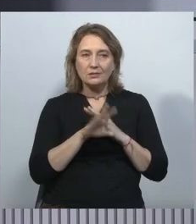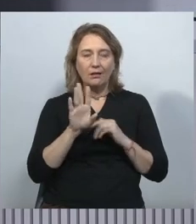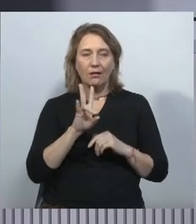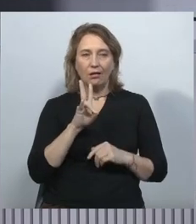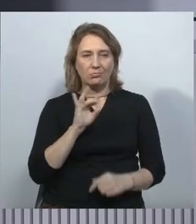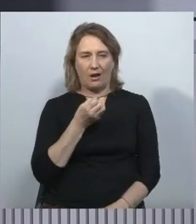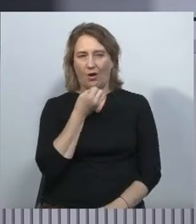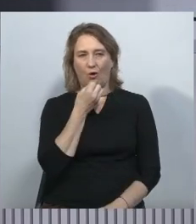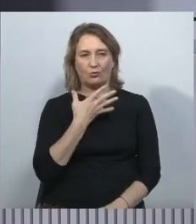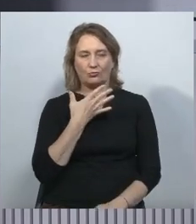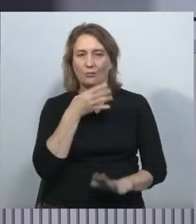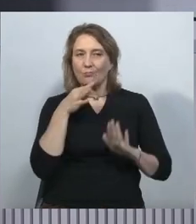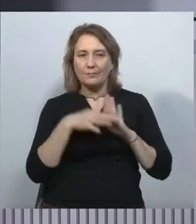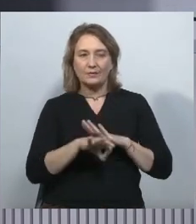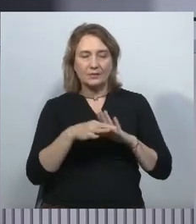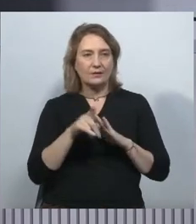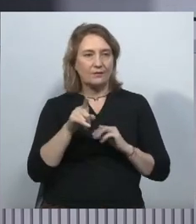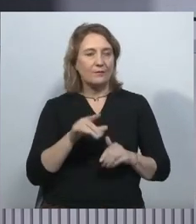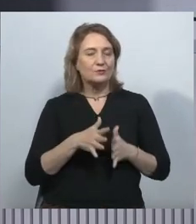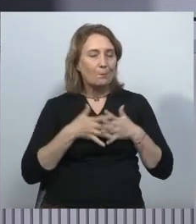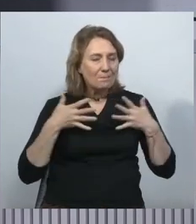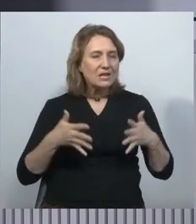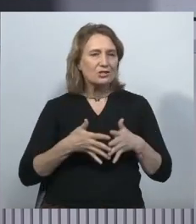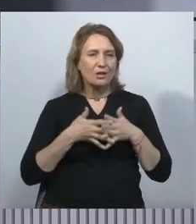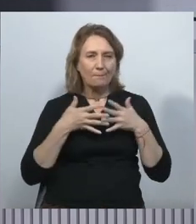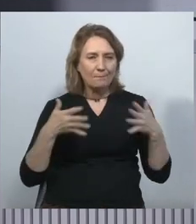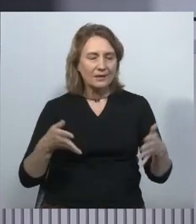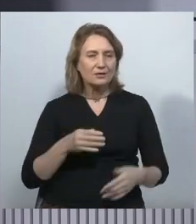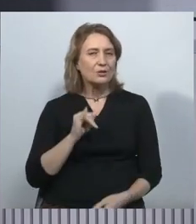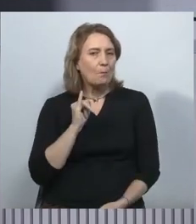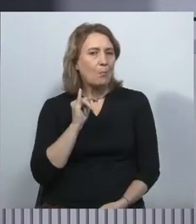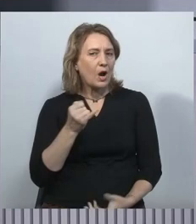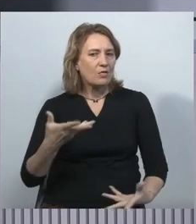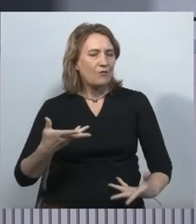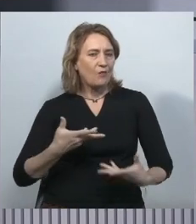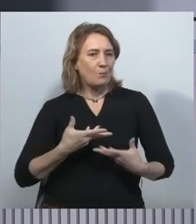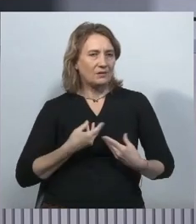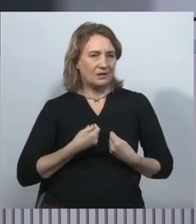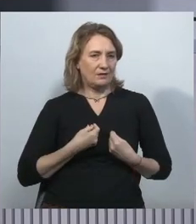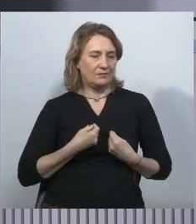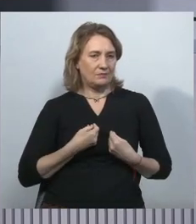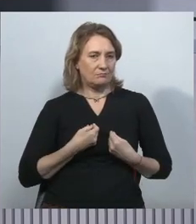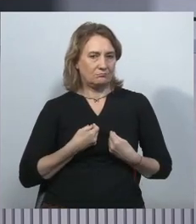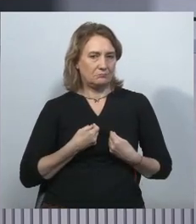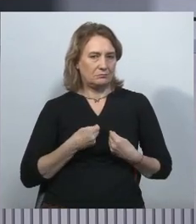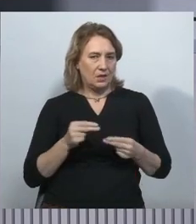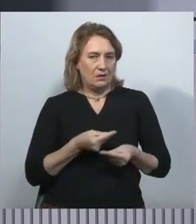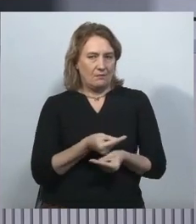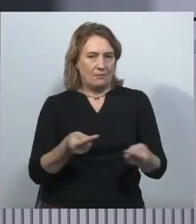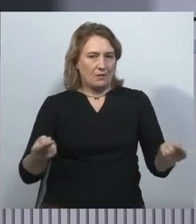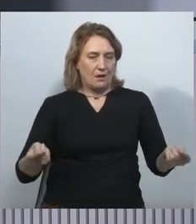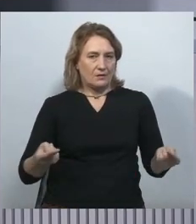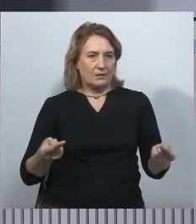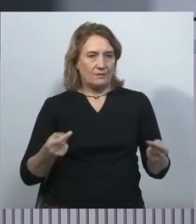not very nice, how you can more and more have bad influence or bring